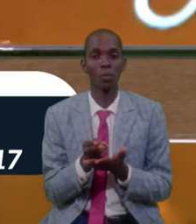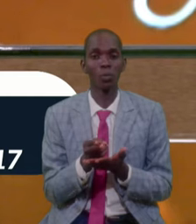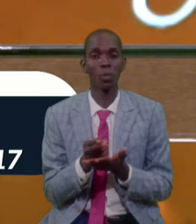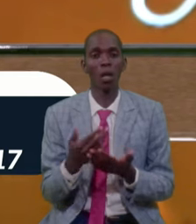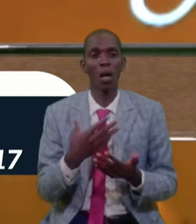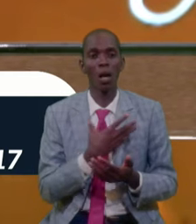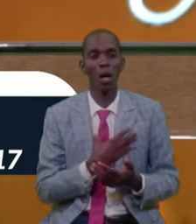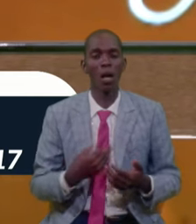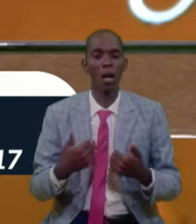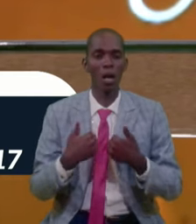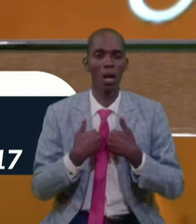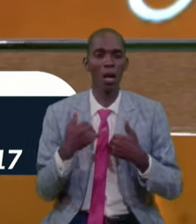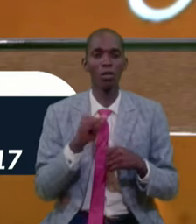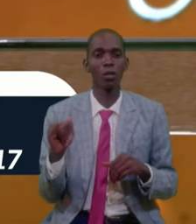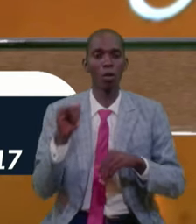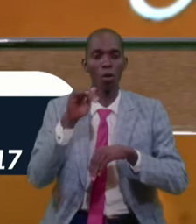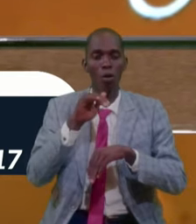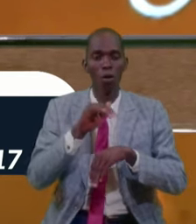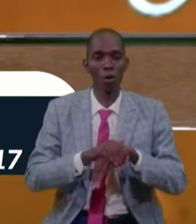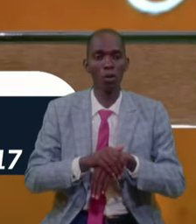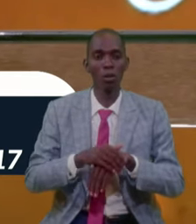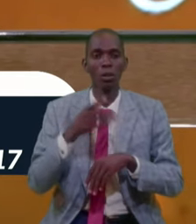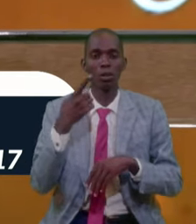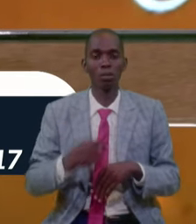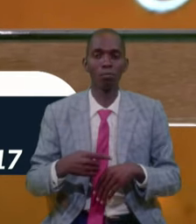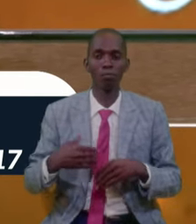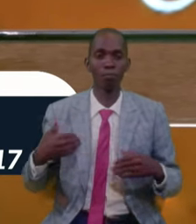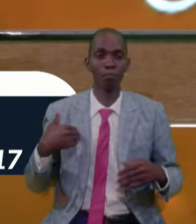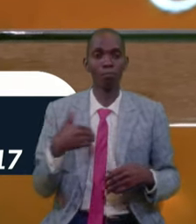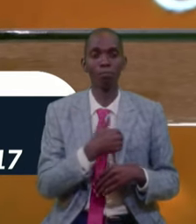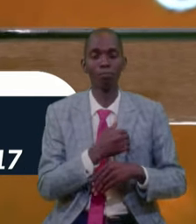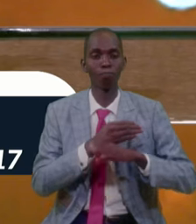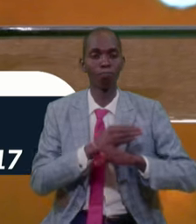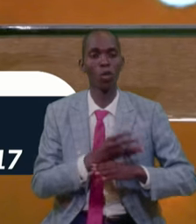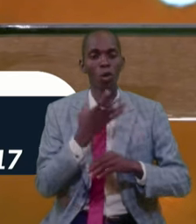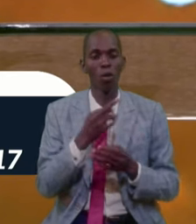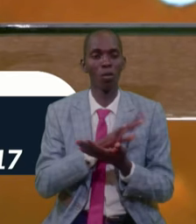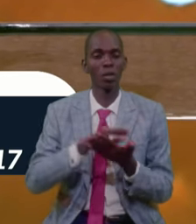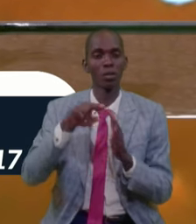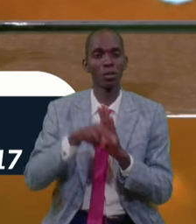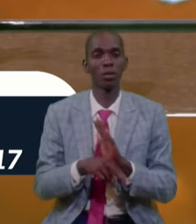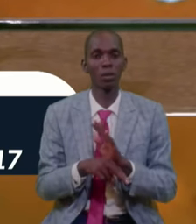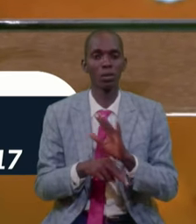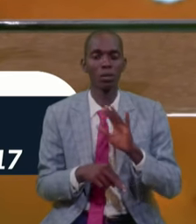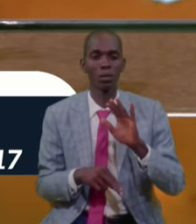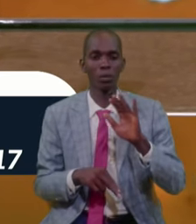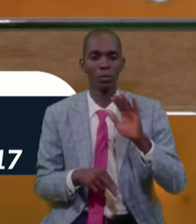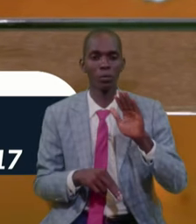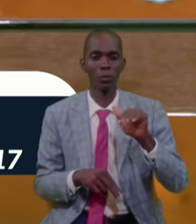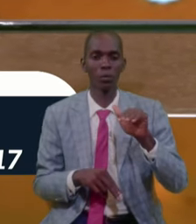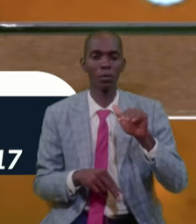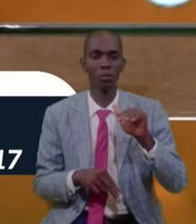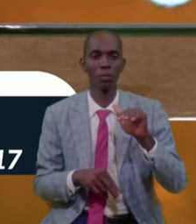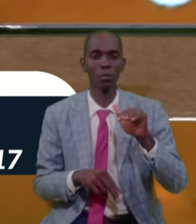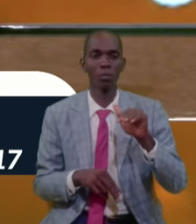and having on the breastplate of righteousness. Verse 15. In verse